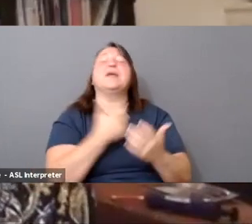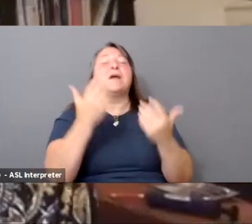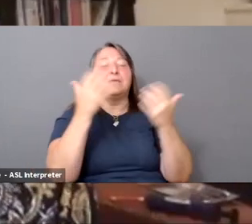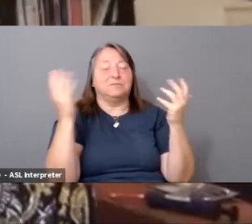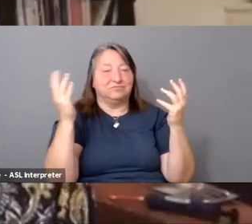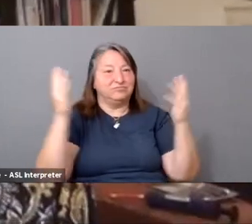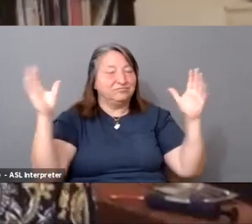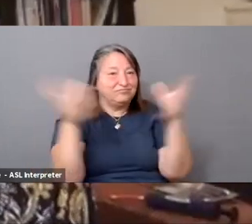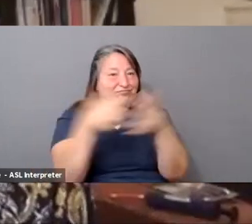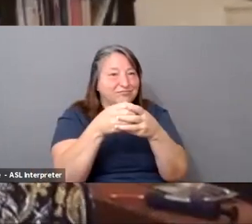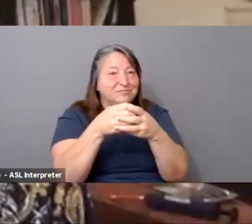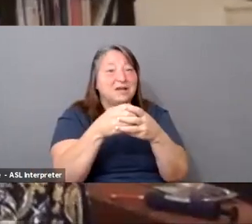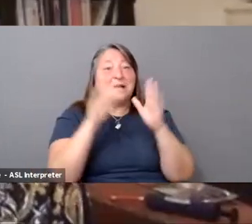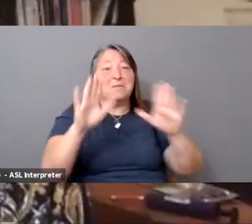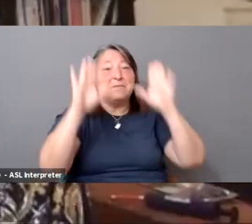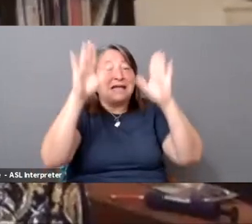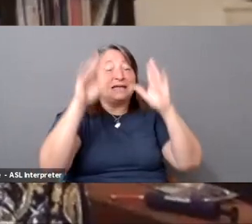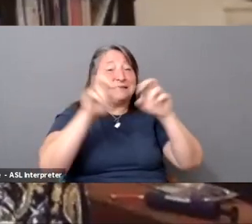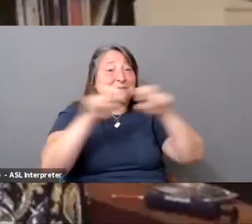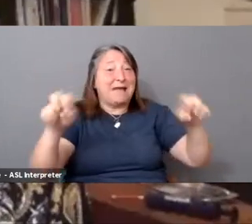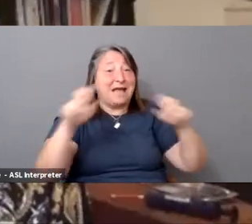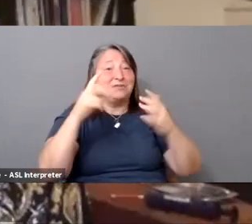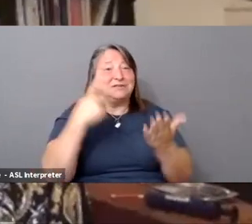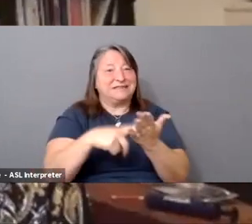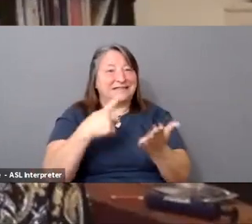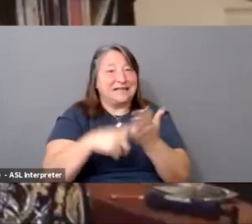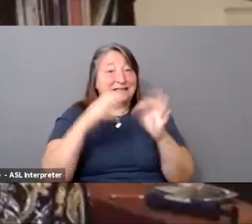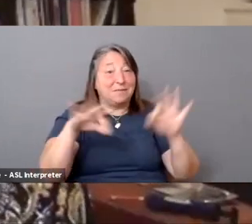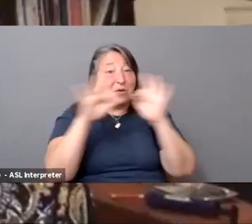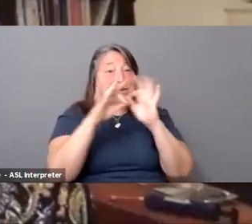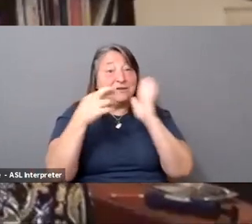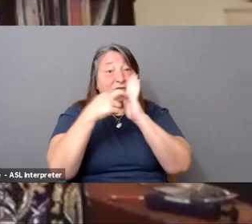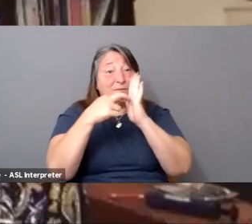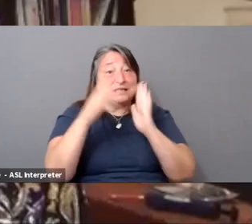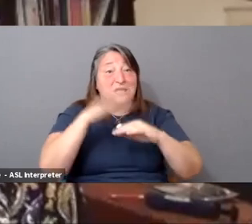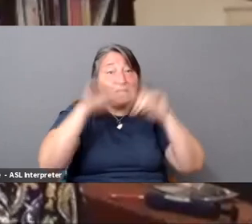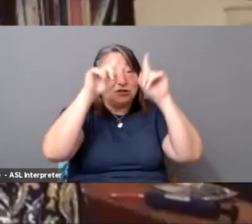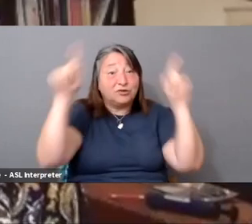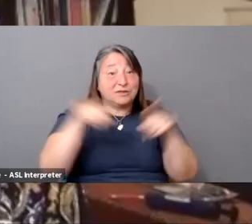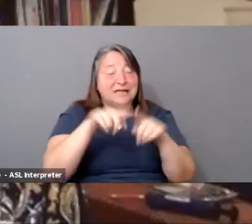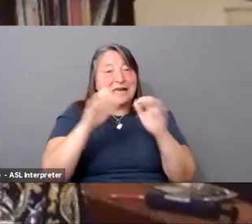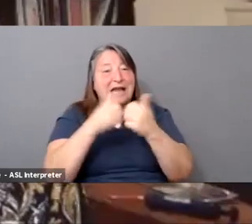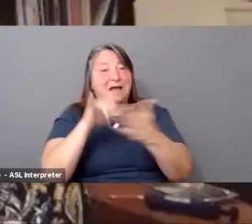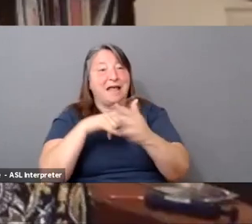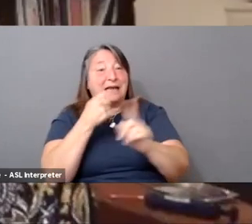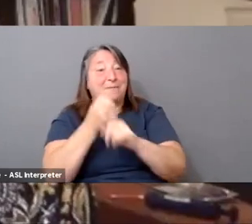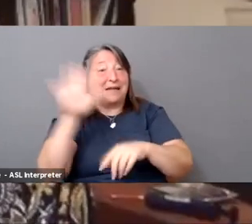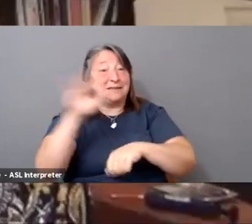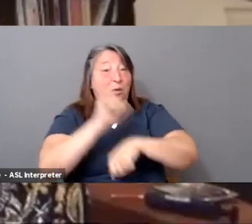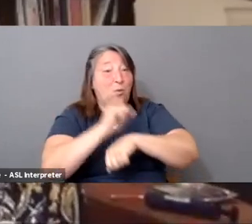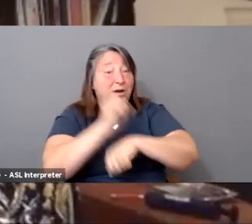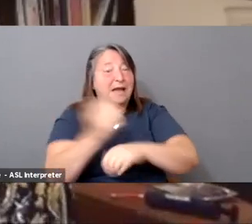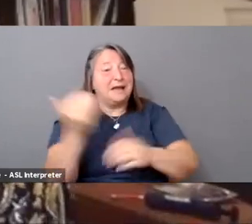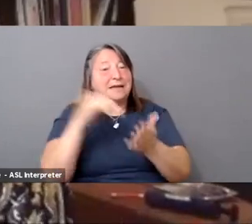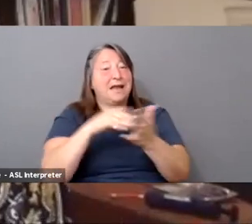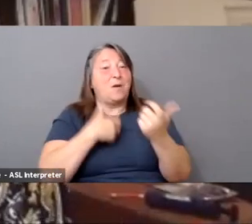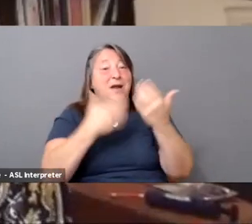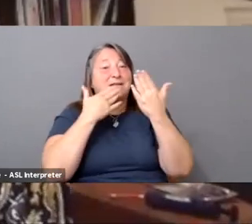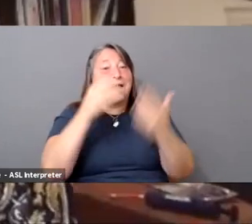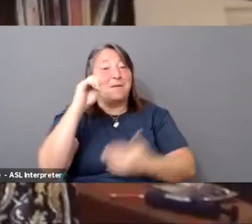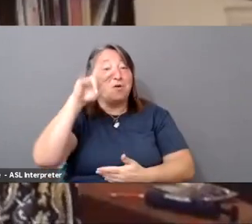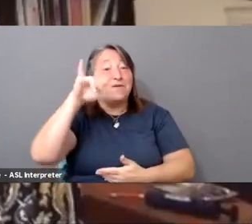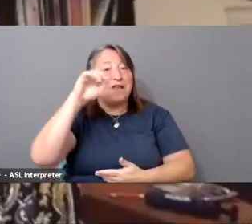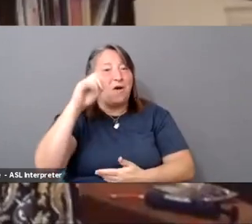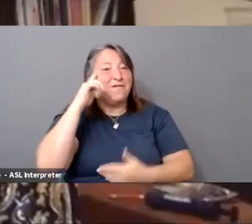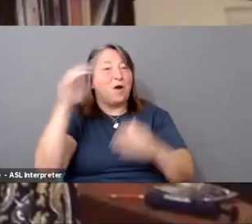to discuss the importance of representation on screen and how that impacts their work. And again, I just want to thank Movio for partnering